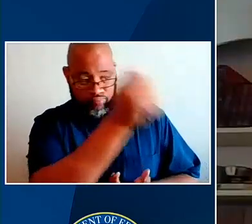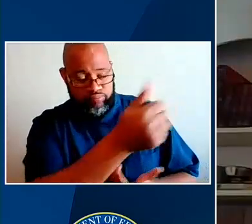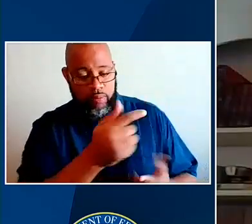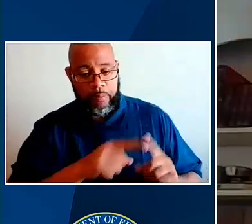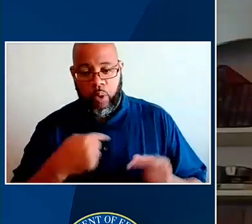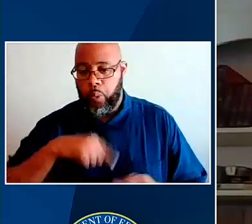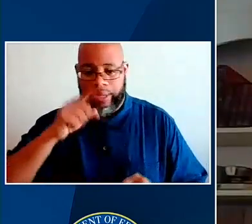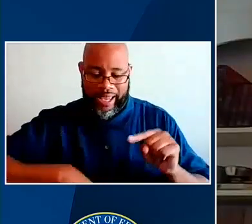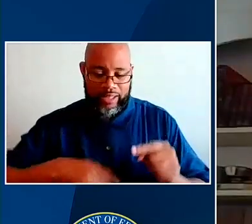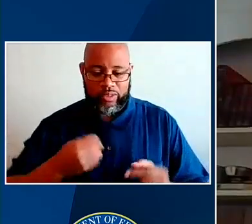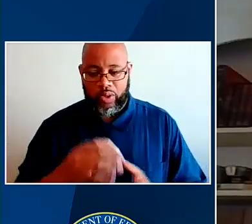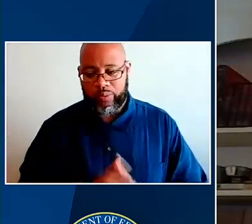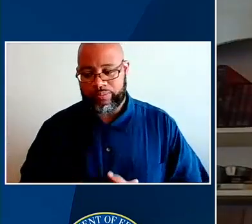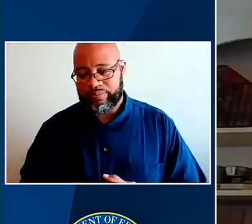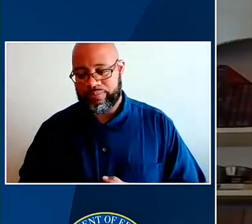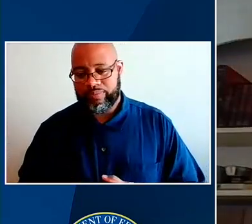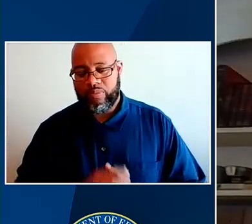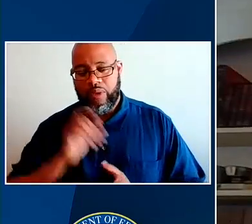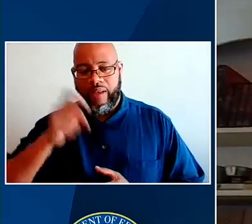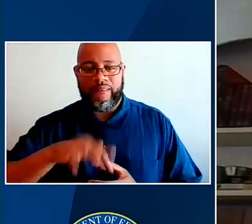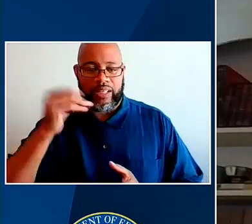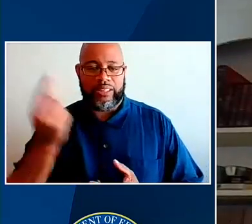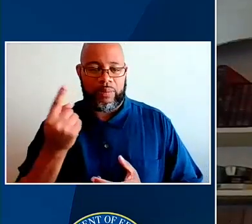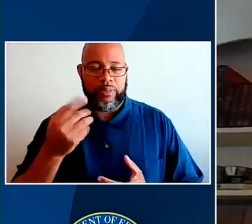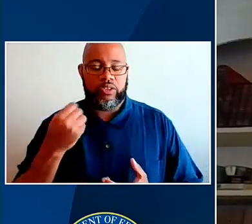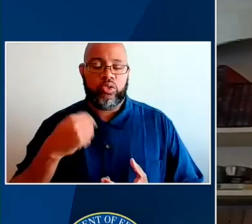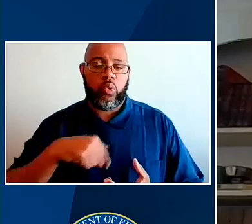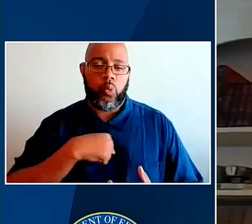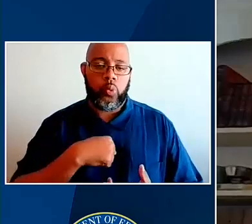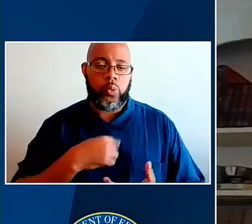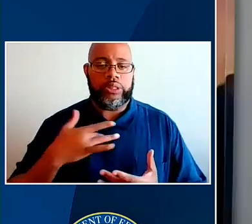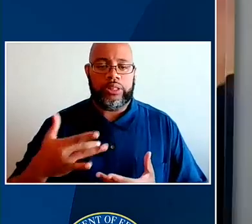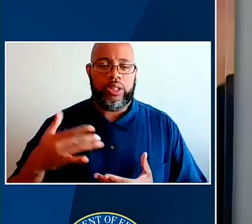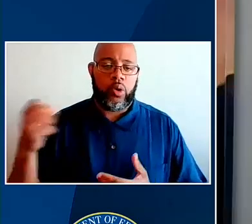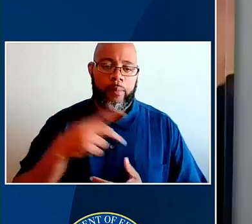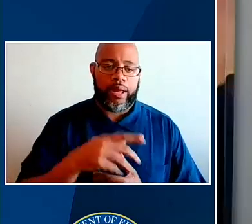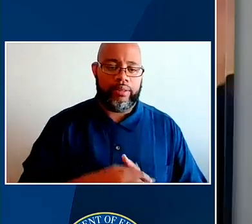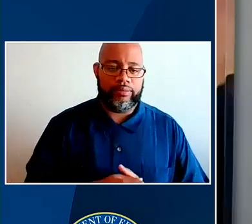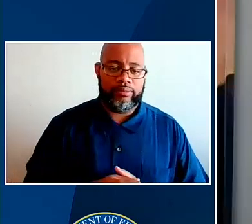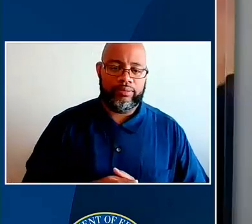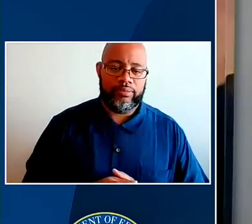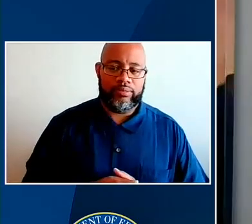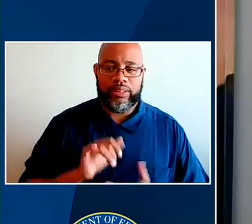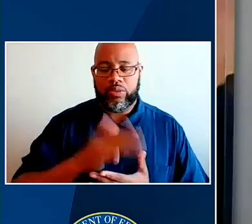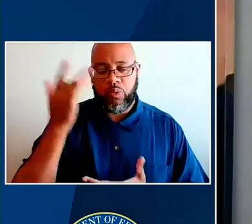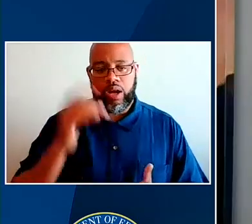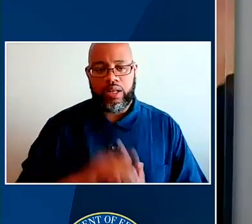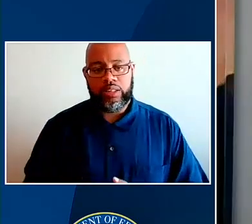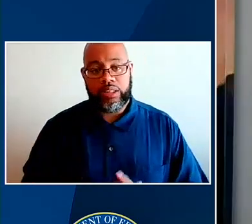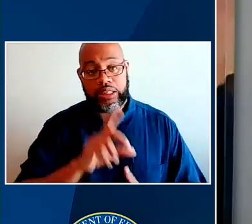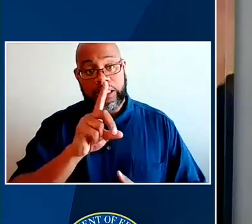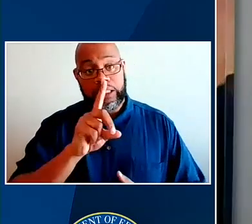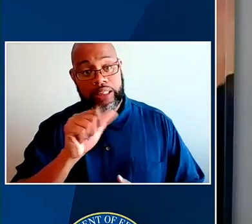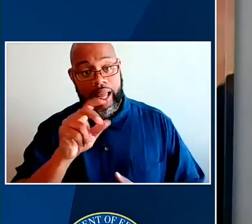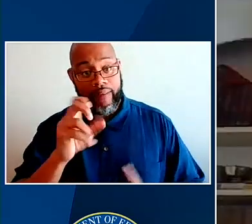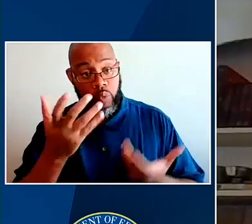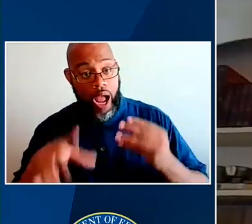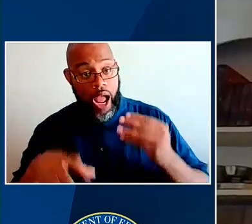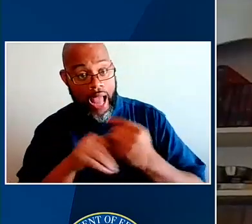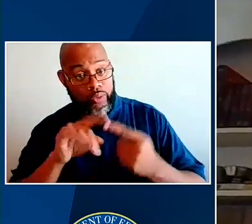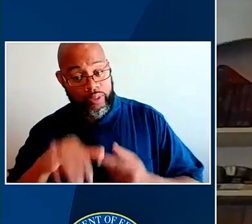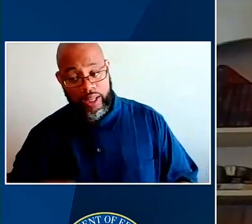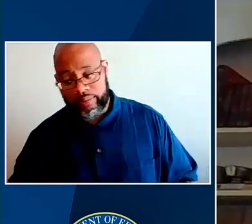we can't. So we have to find something. And so we usually go back to others. That's why. I don't know. Dave, do you have anything you want to add to that